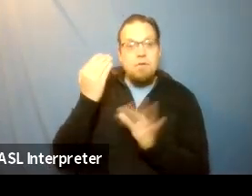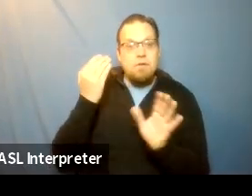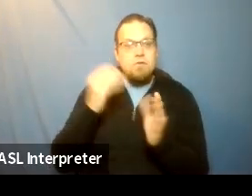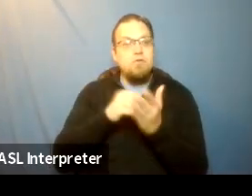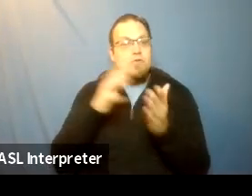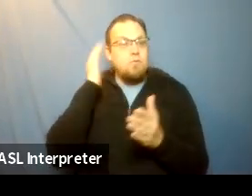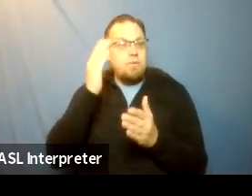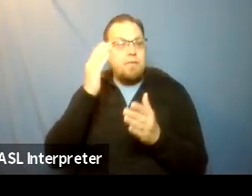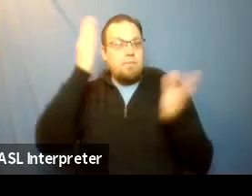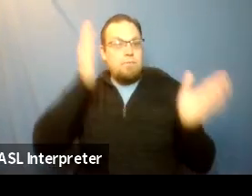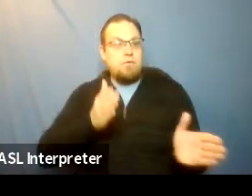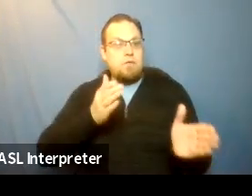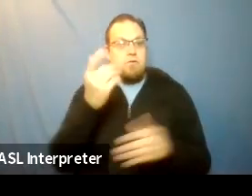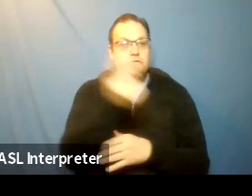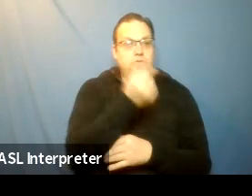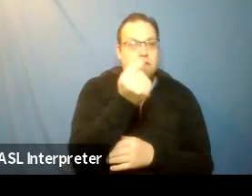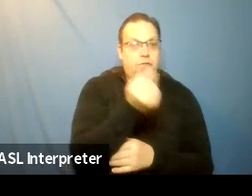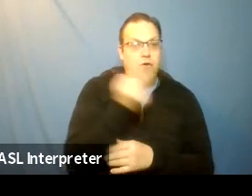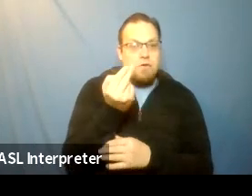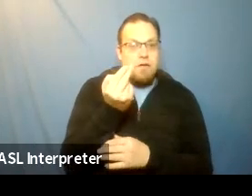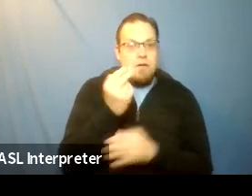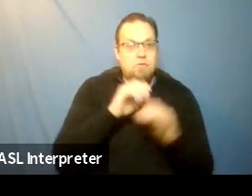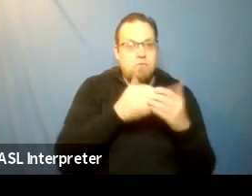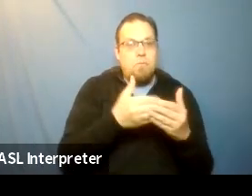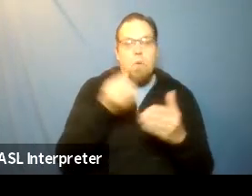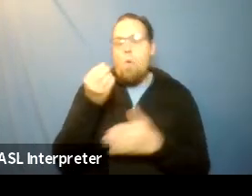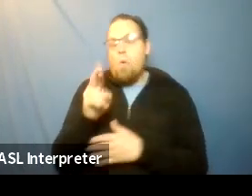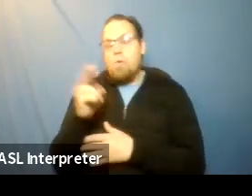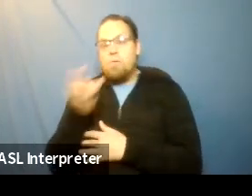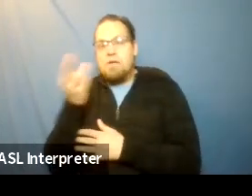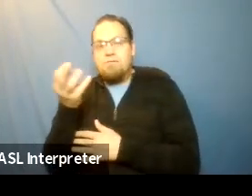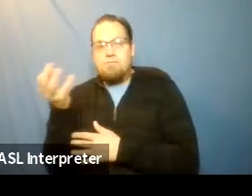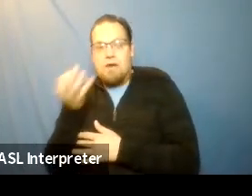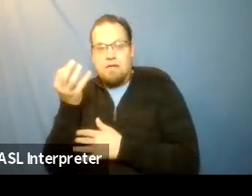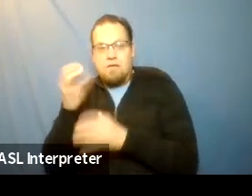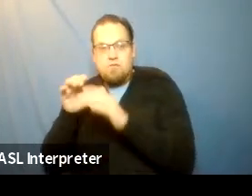be in person either on Tuesday, Thursday as a group, or as the Wednesday, Friday group.